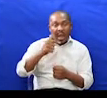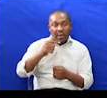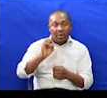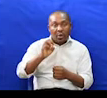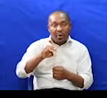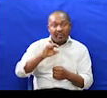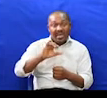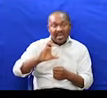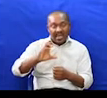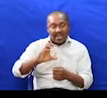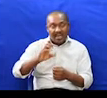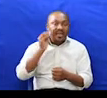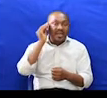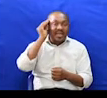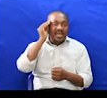theory.